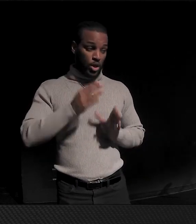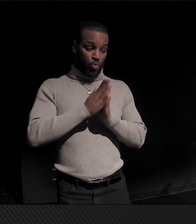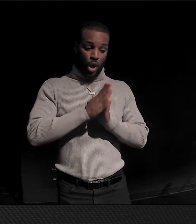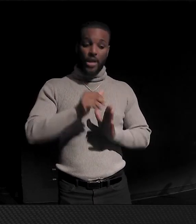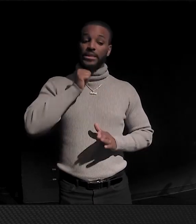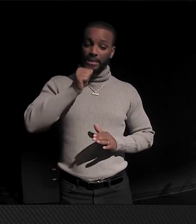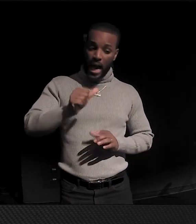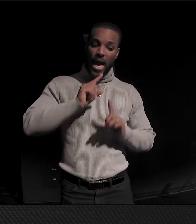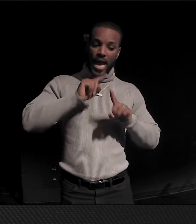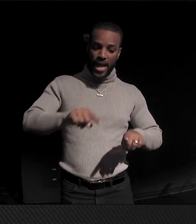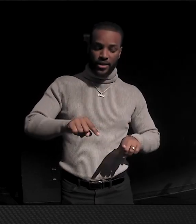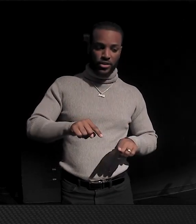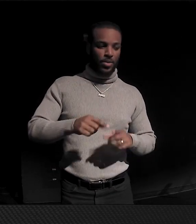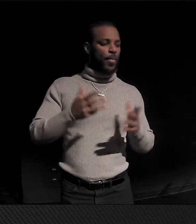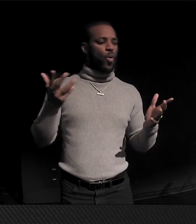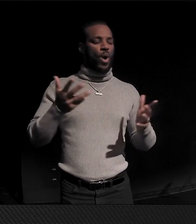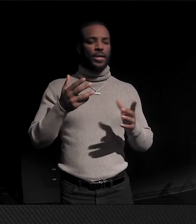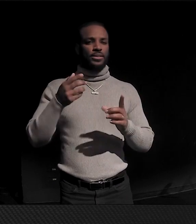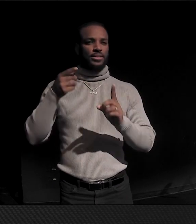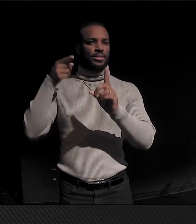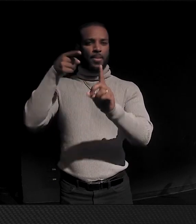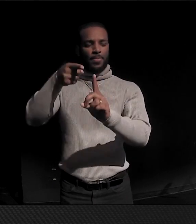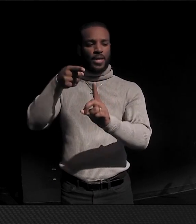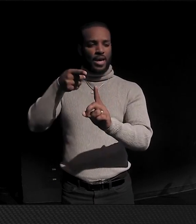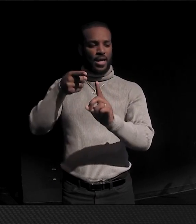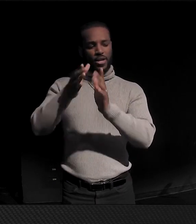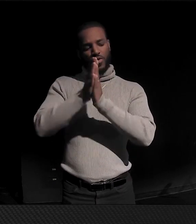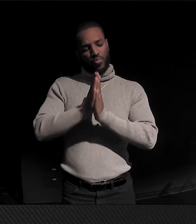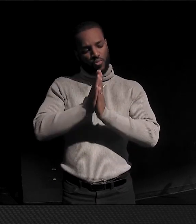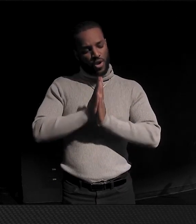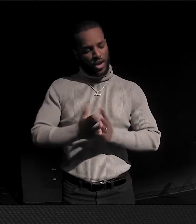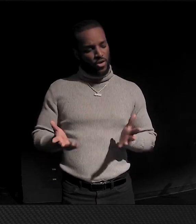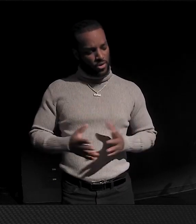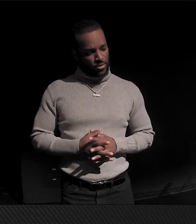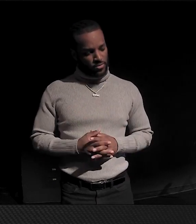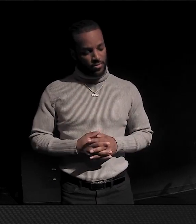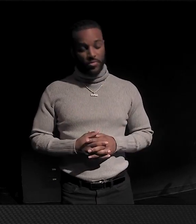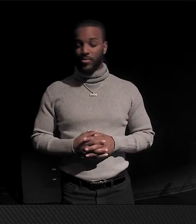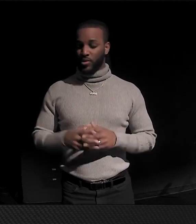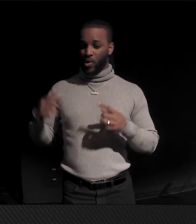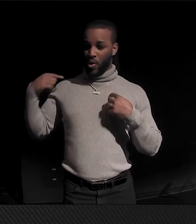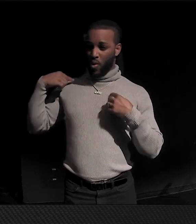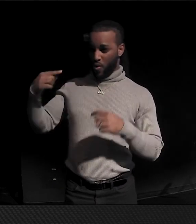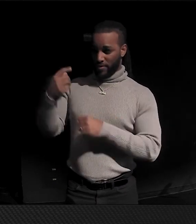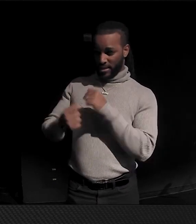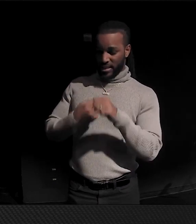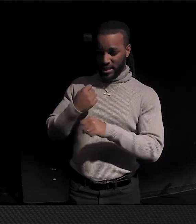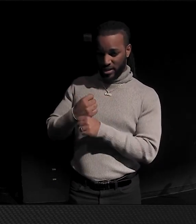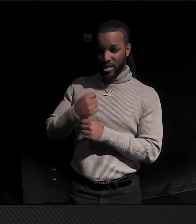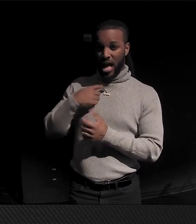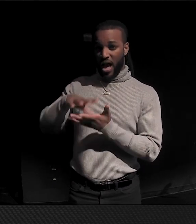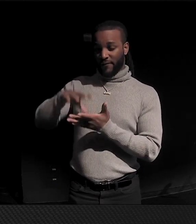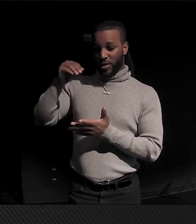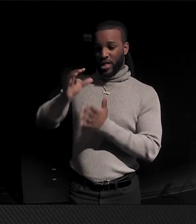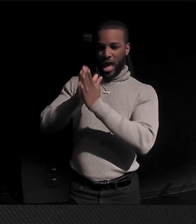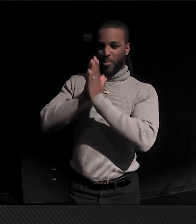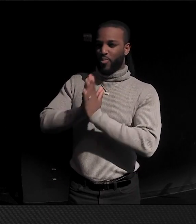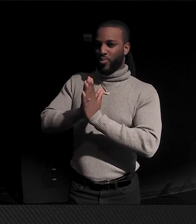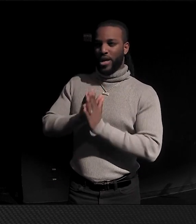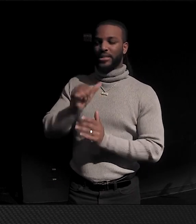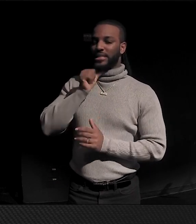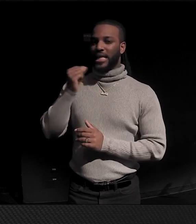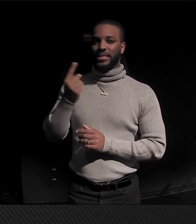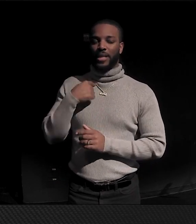is summarizing the big idea of prayer? What's the big point? Over the years, I've learned that prayer is not something I